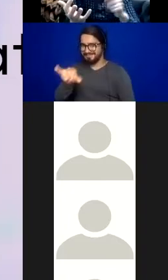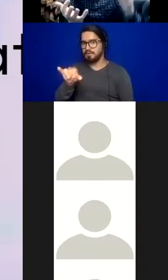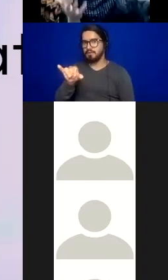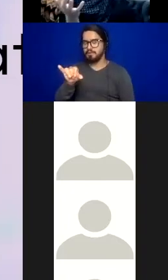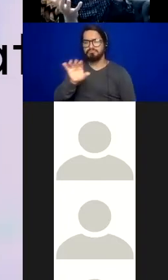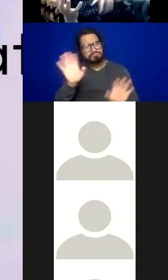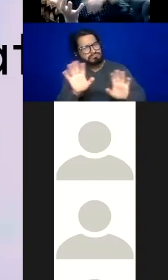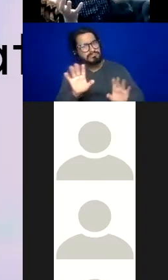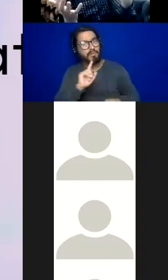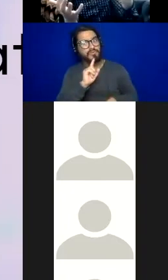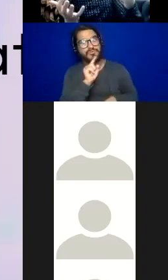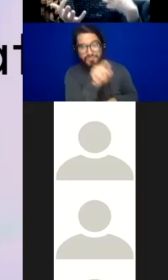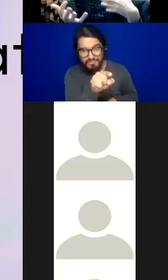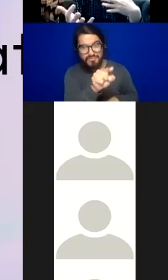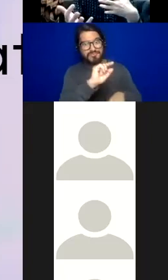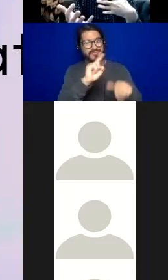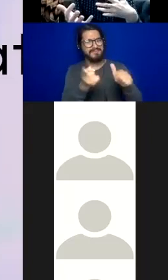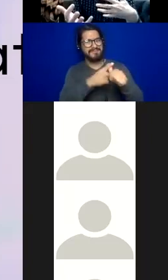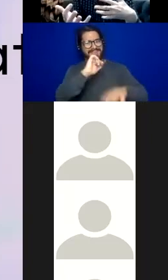problem like 5 years ago, you know? So